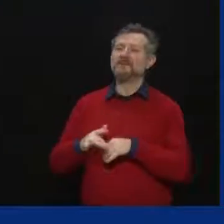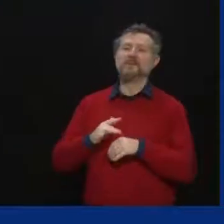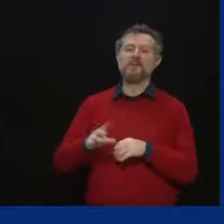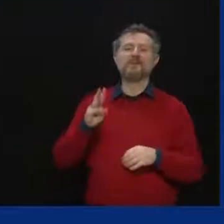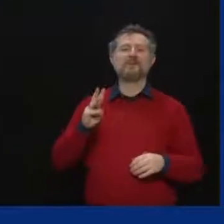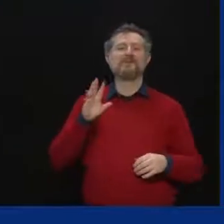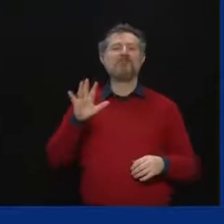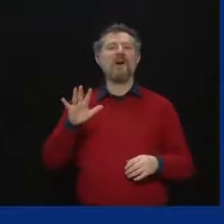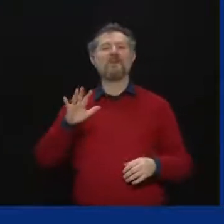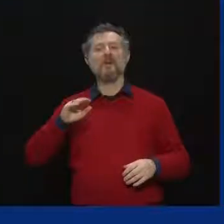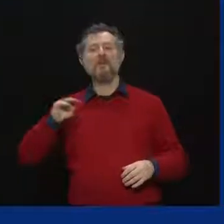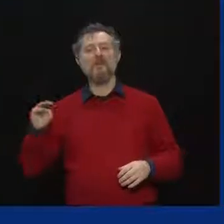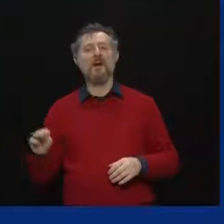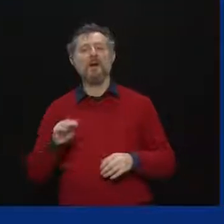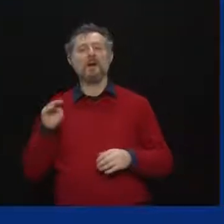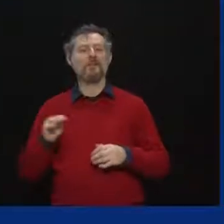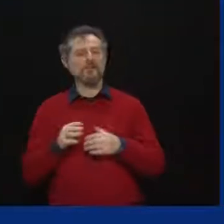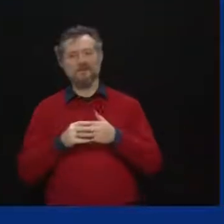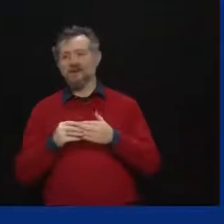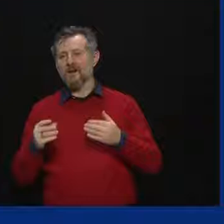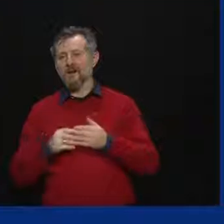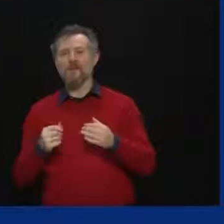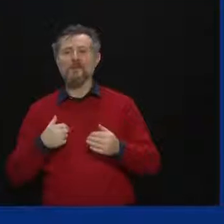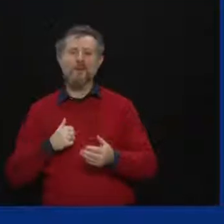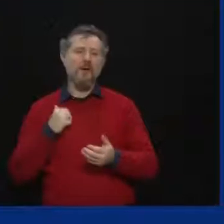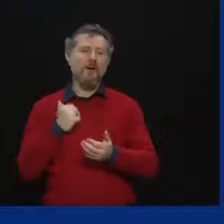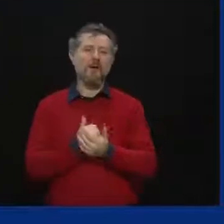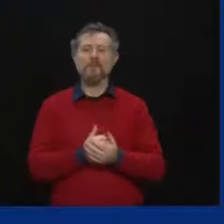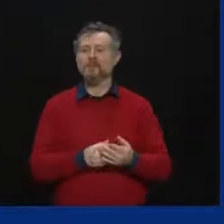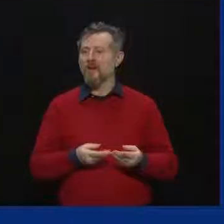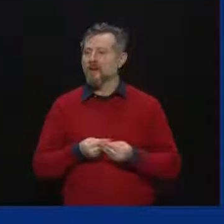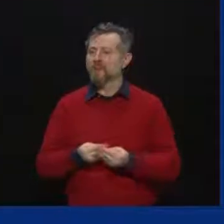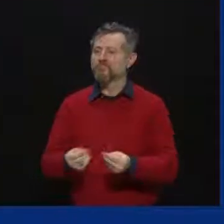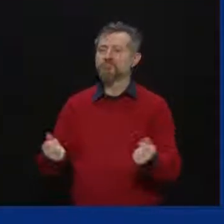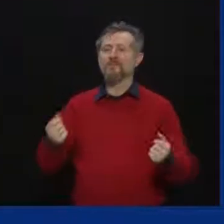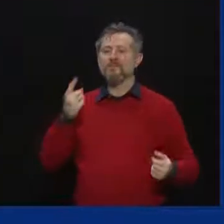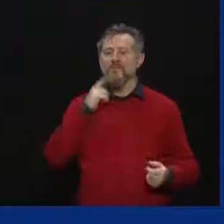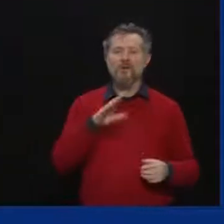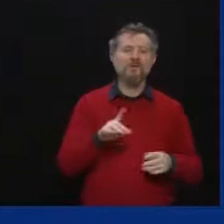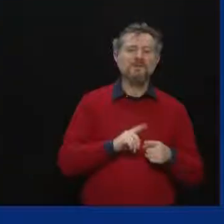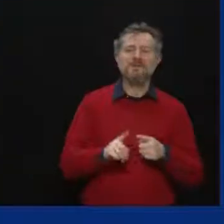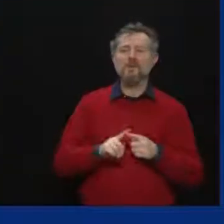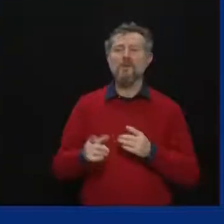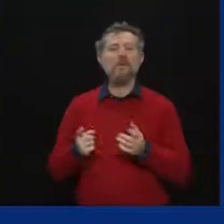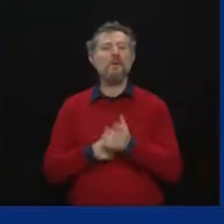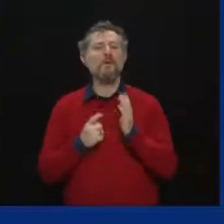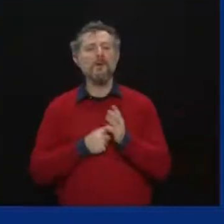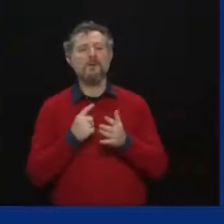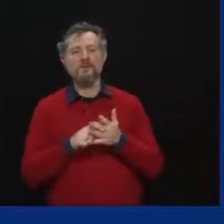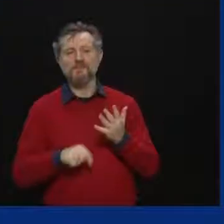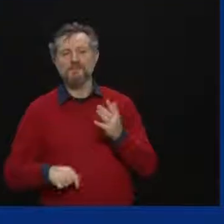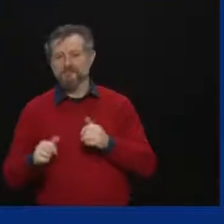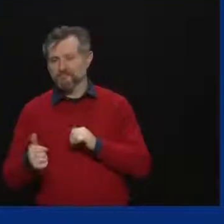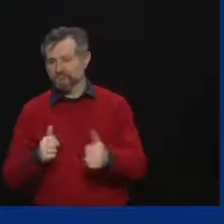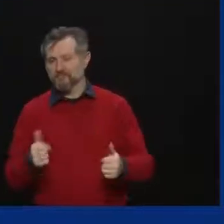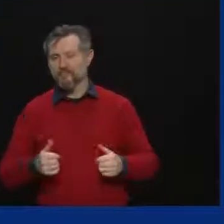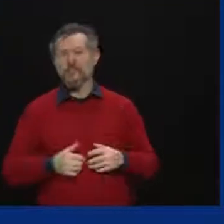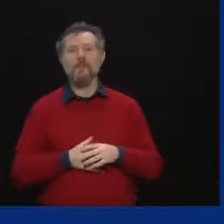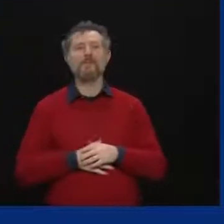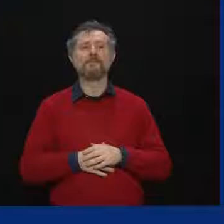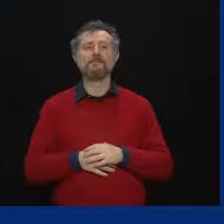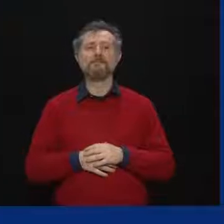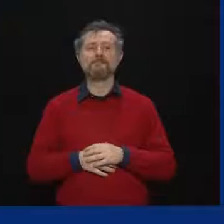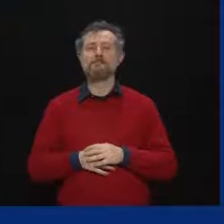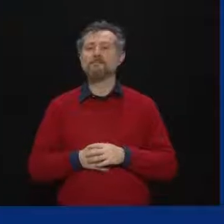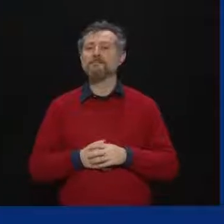million to help them associated with the costs for the protocols we put in place. And I will be ensuring that there is